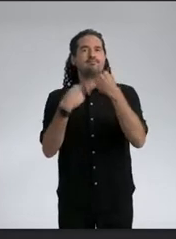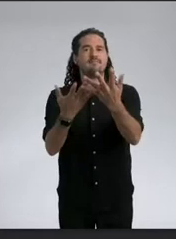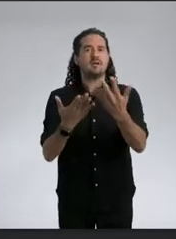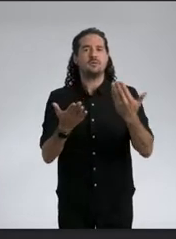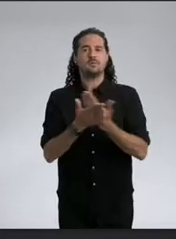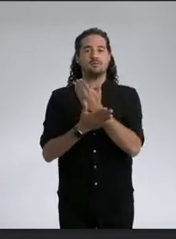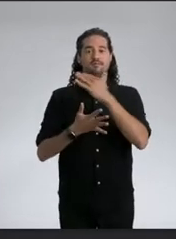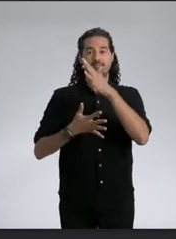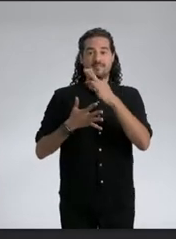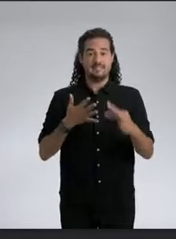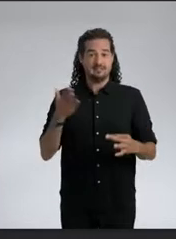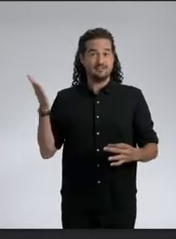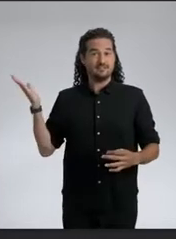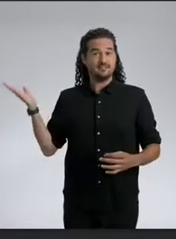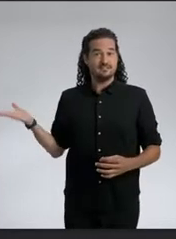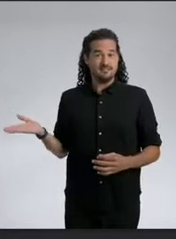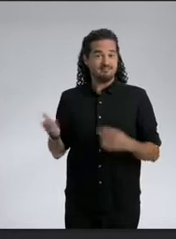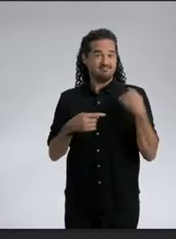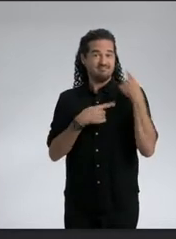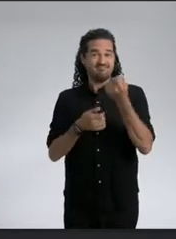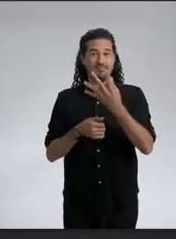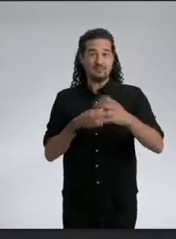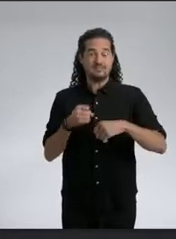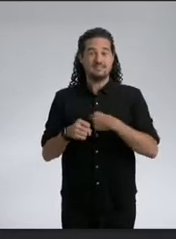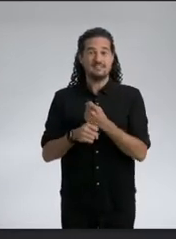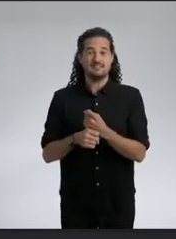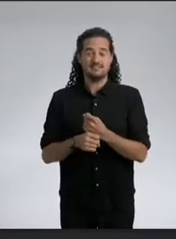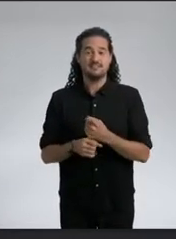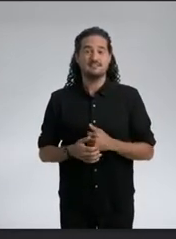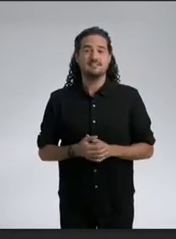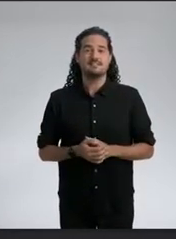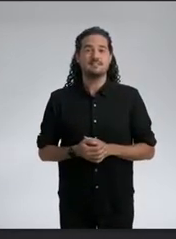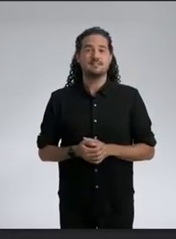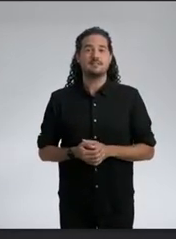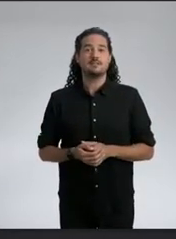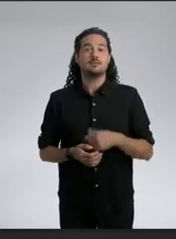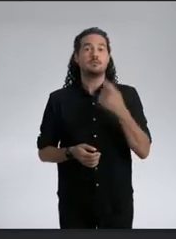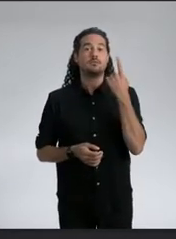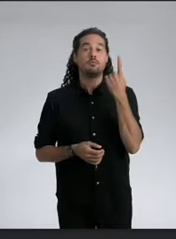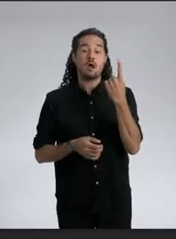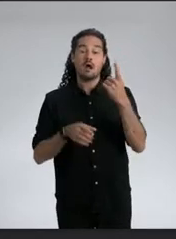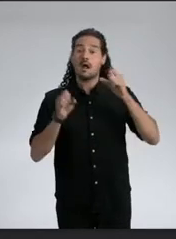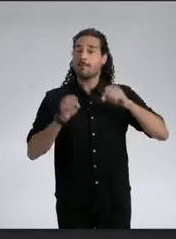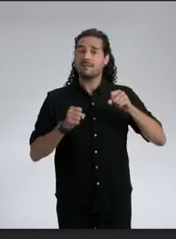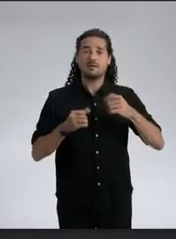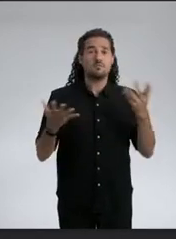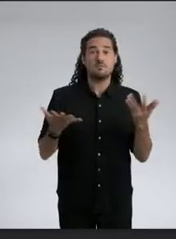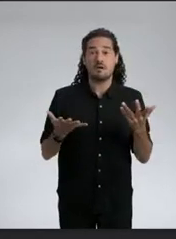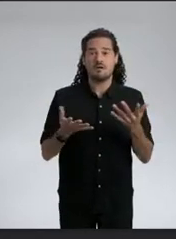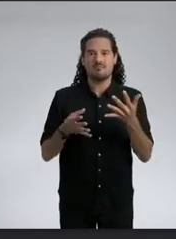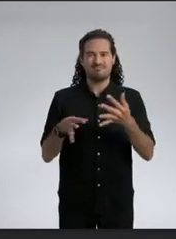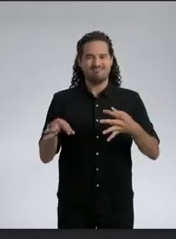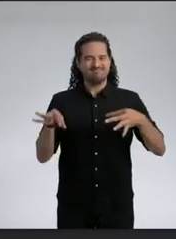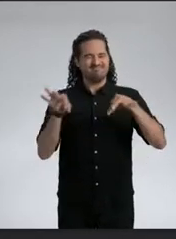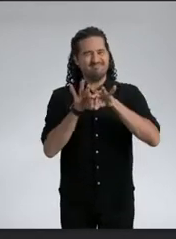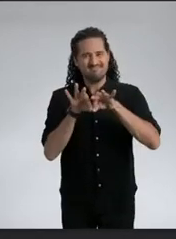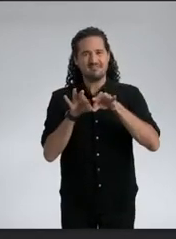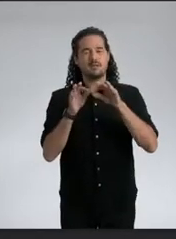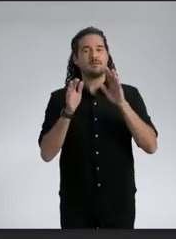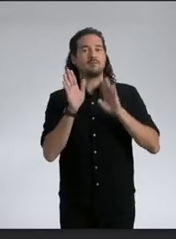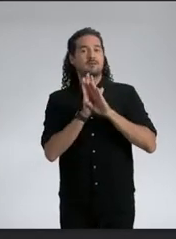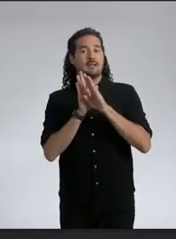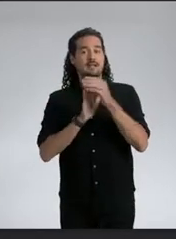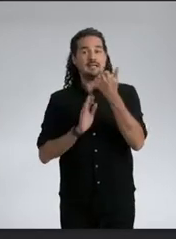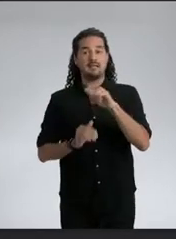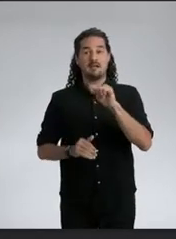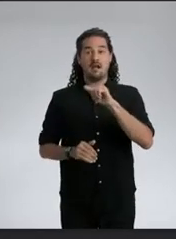over the last few years. Now, one of those capabilities, which is crucial to building any app, is support for